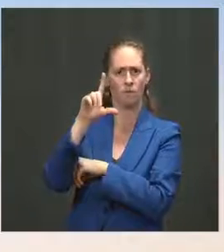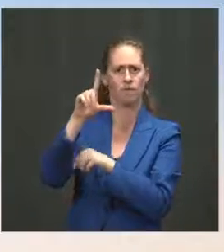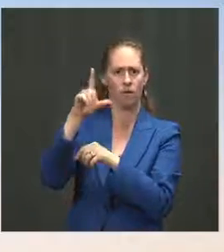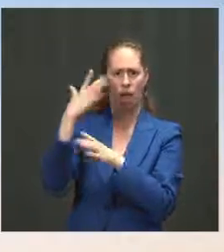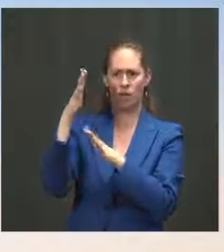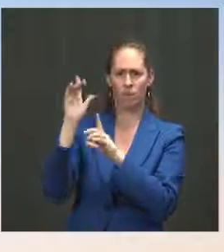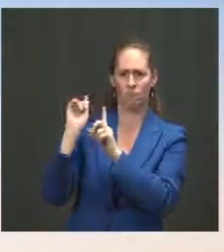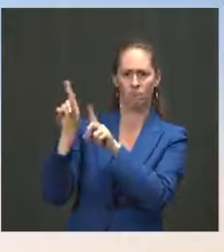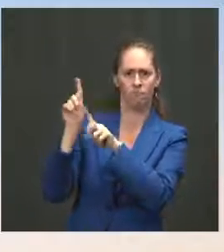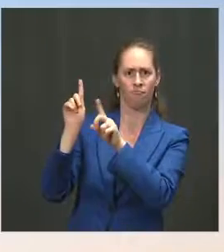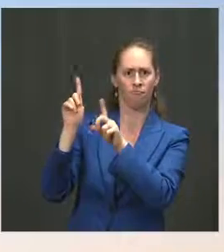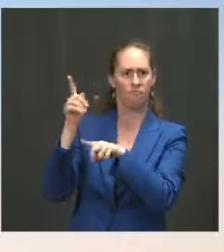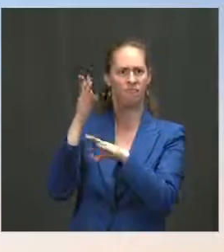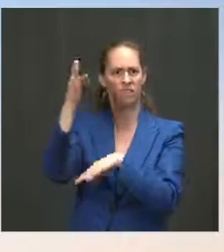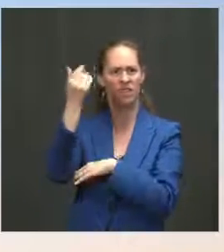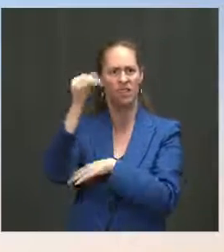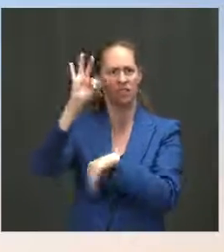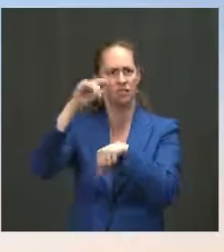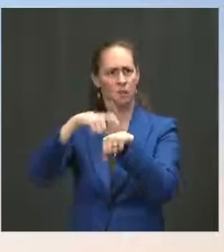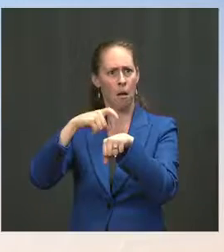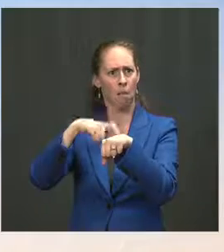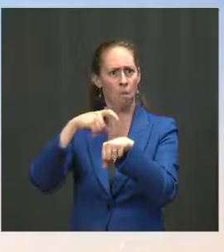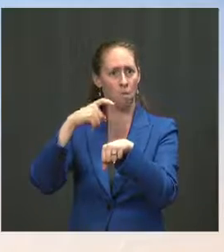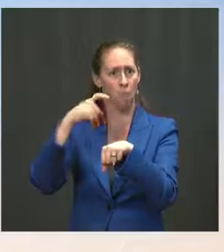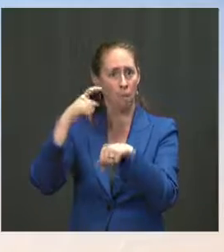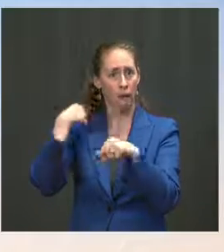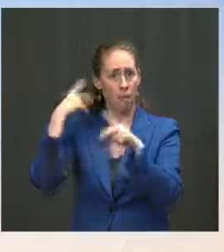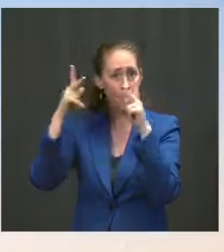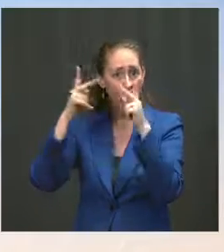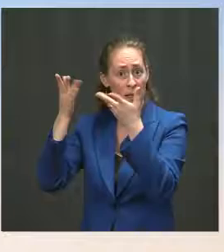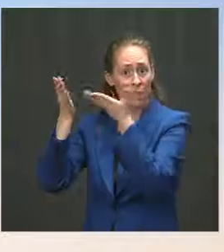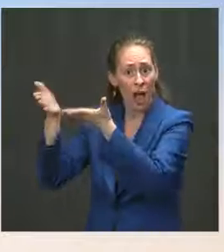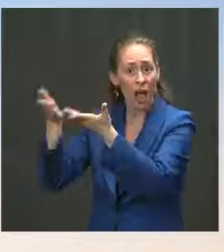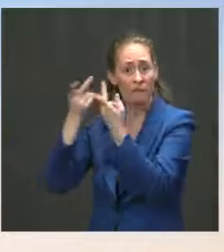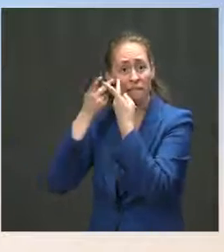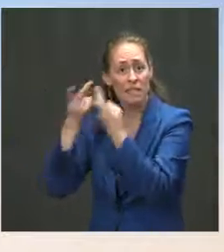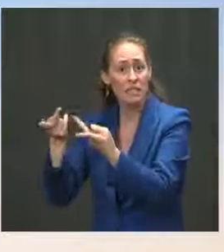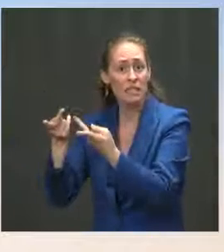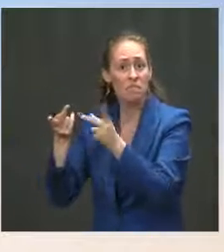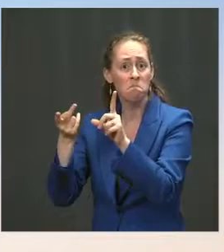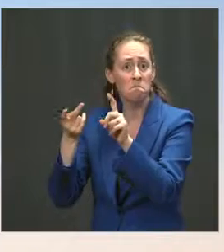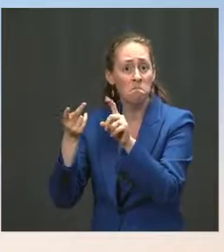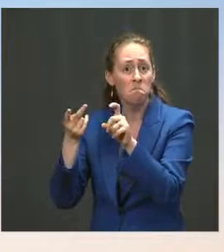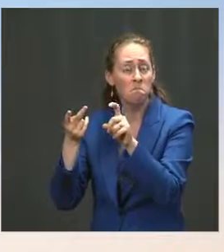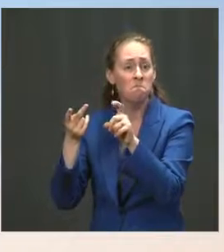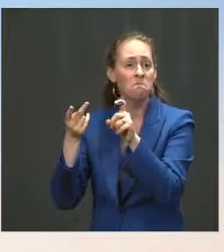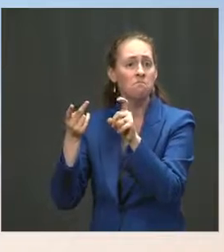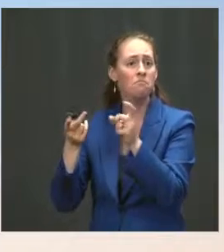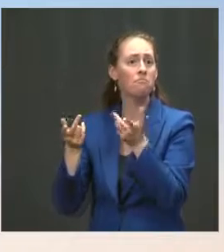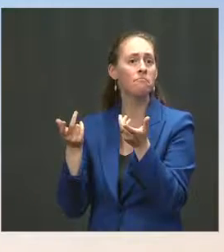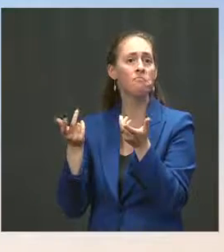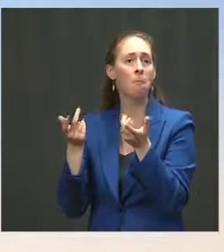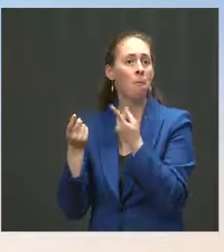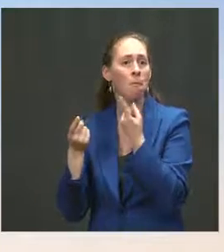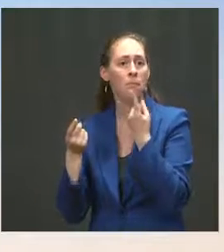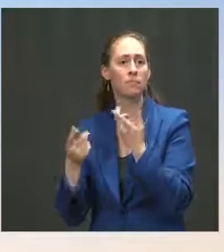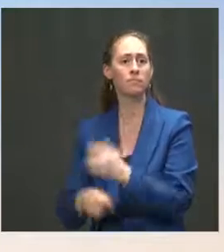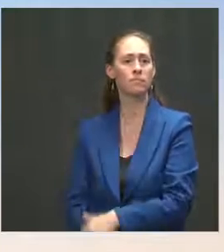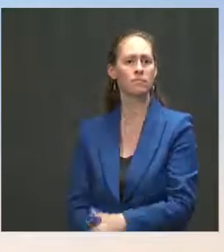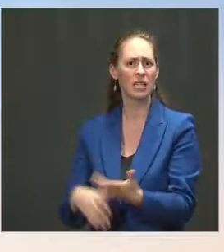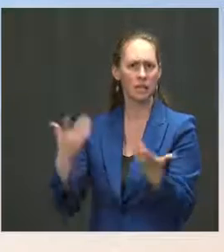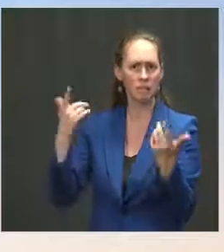from visitors and from family members with potential conflicts of interest are being treated for the purposes of White House visitor log disclosure. Also, I